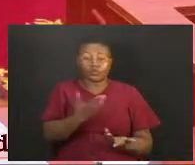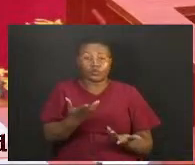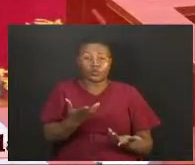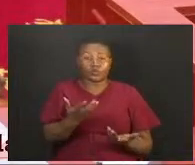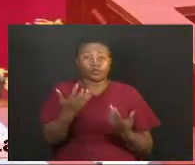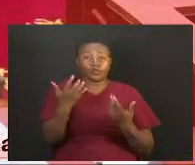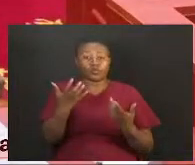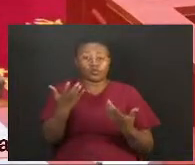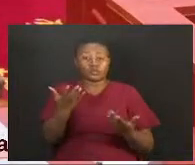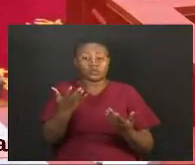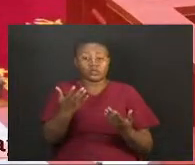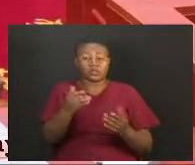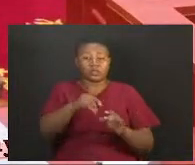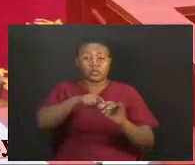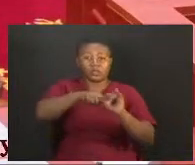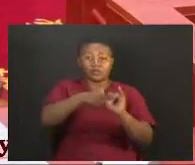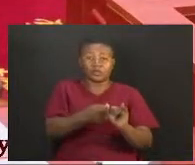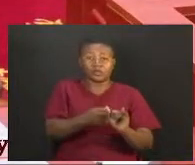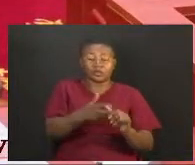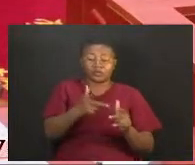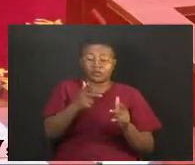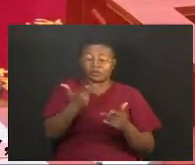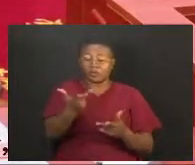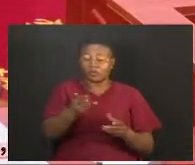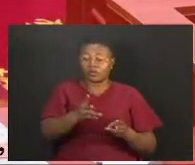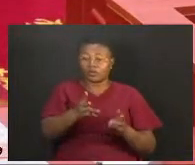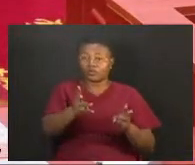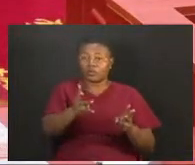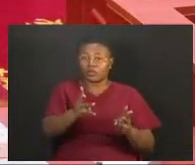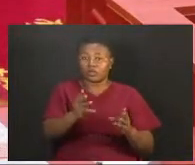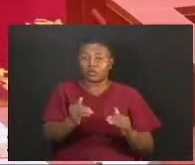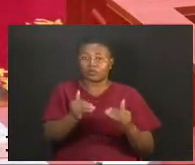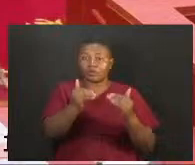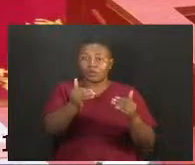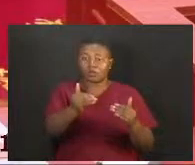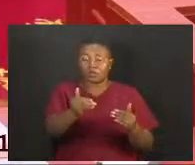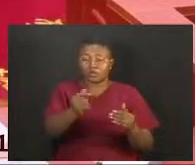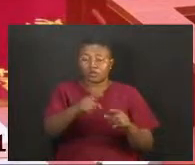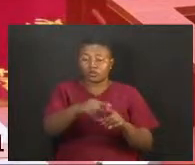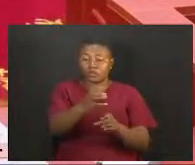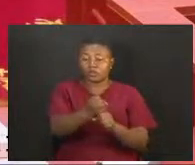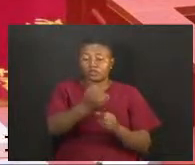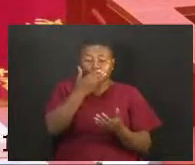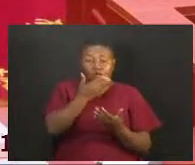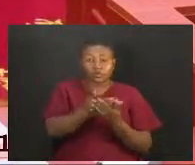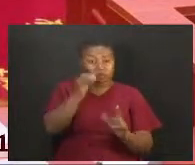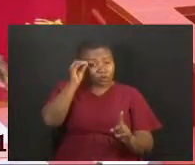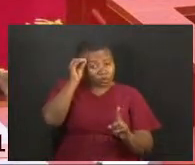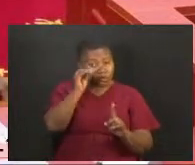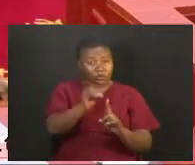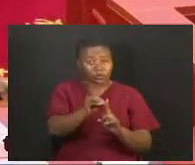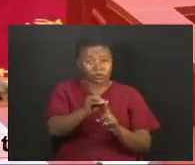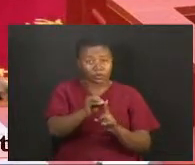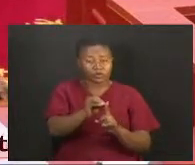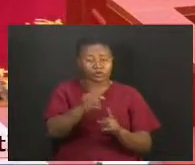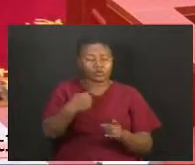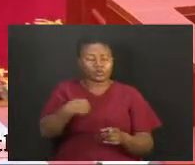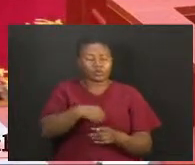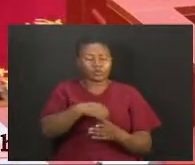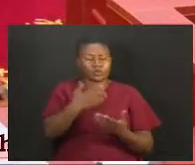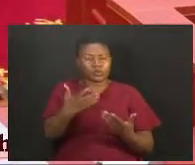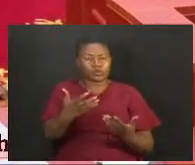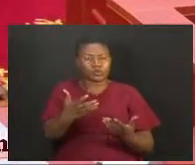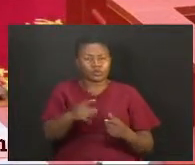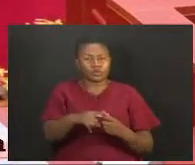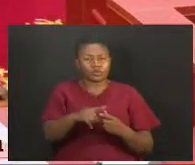three-pronged approach to achieve our objective, beginning with this budget immediately. First will be to recalibrate the